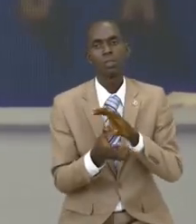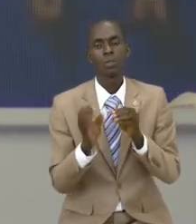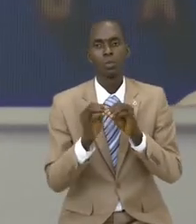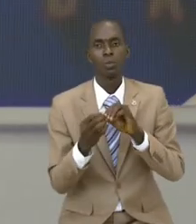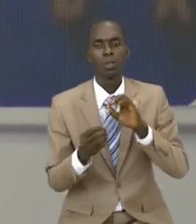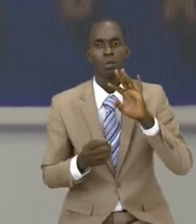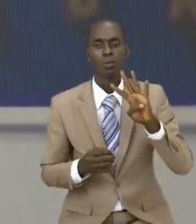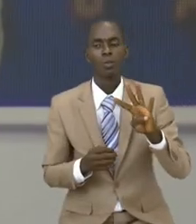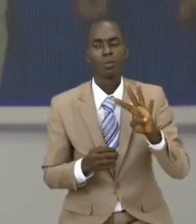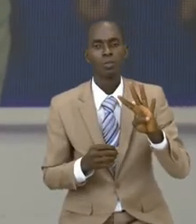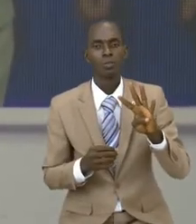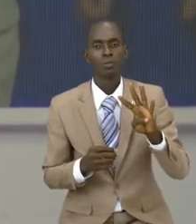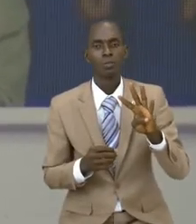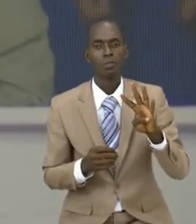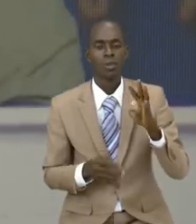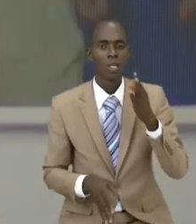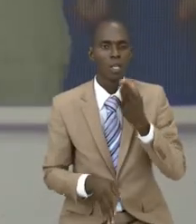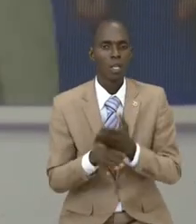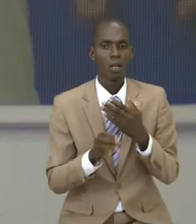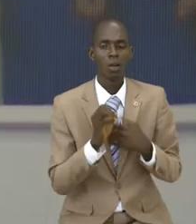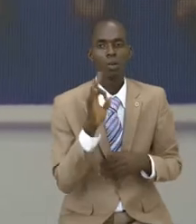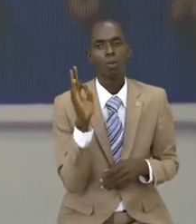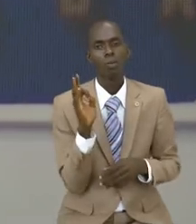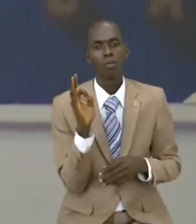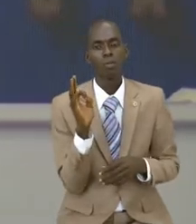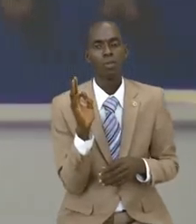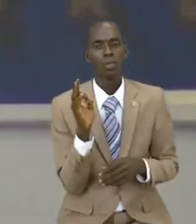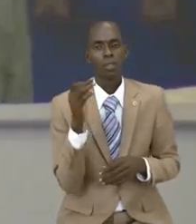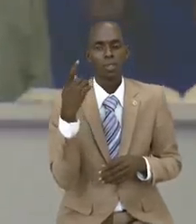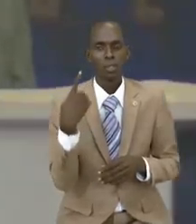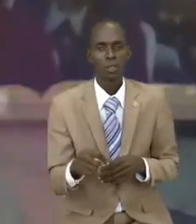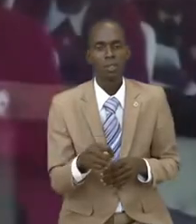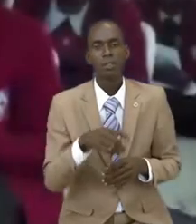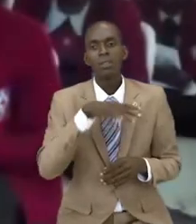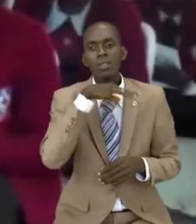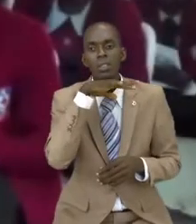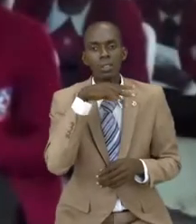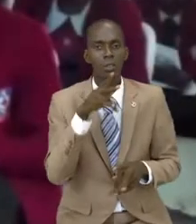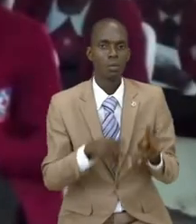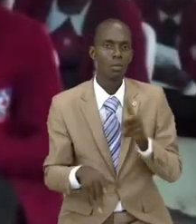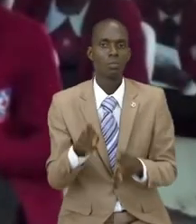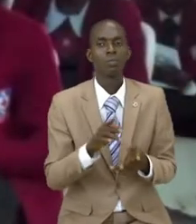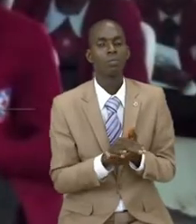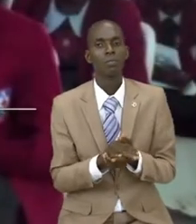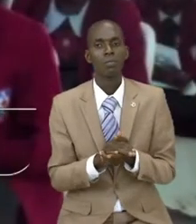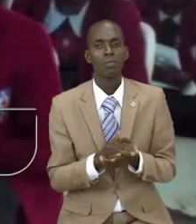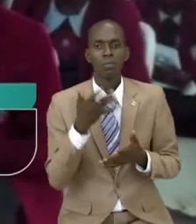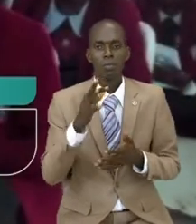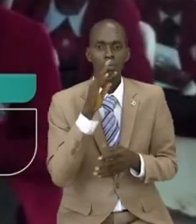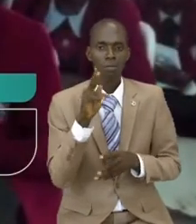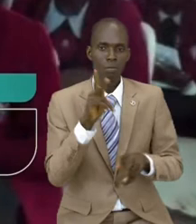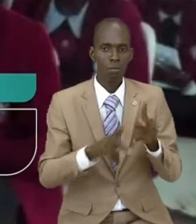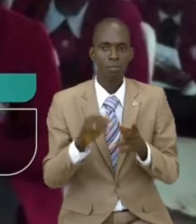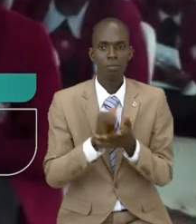Number four, cast off the corruptors. You know, there are people around